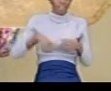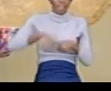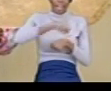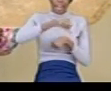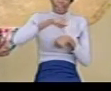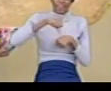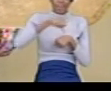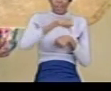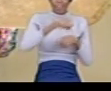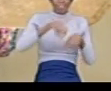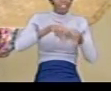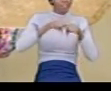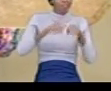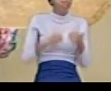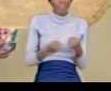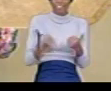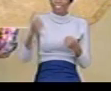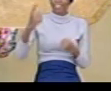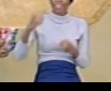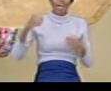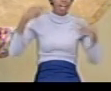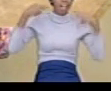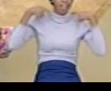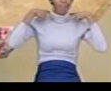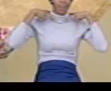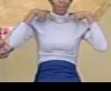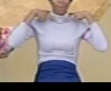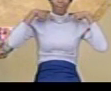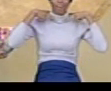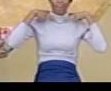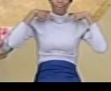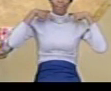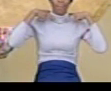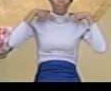yoke. Anointing breaks the